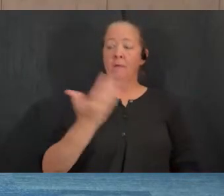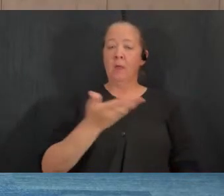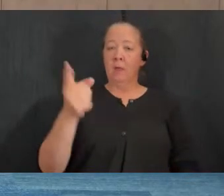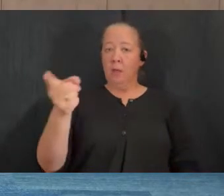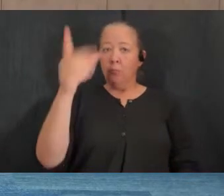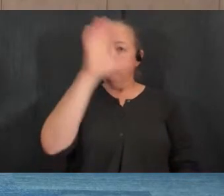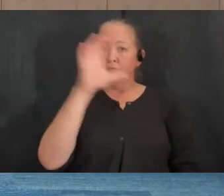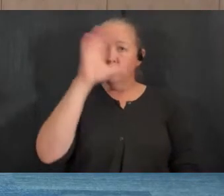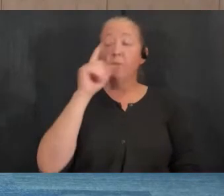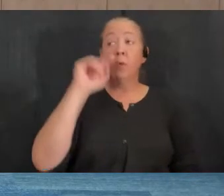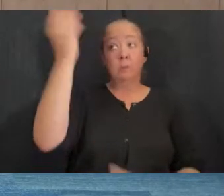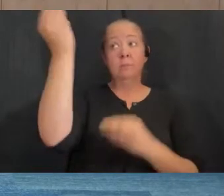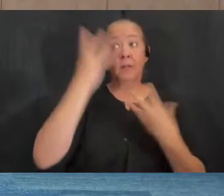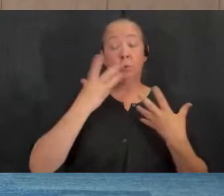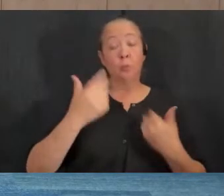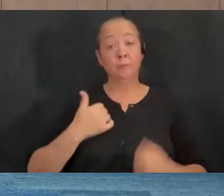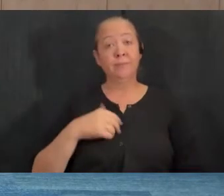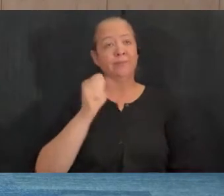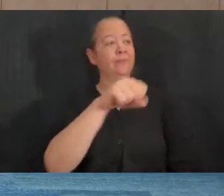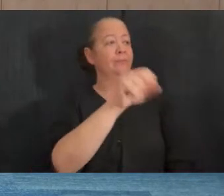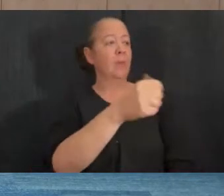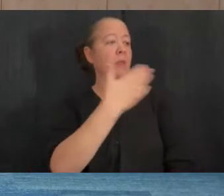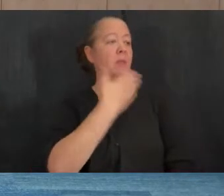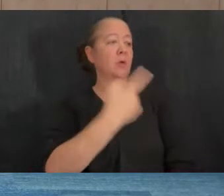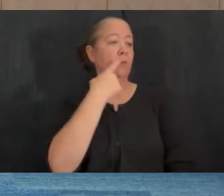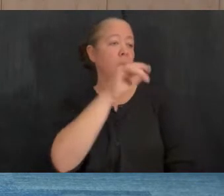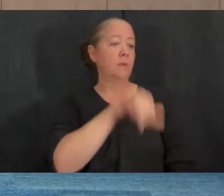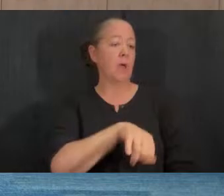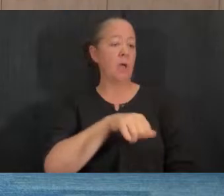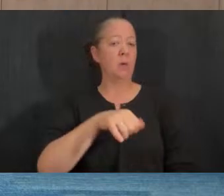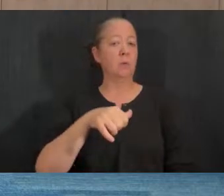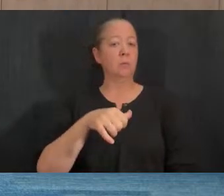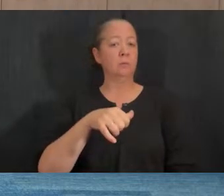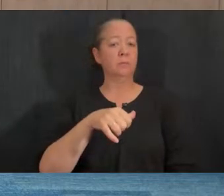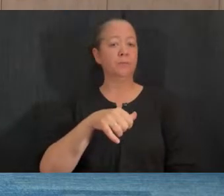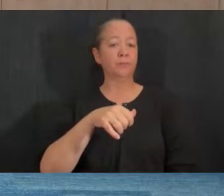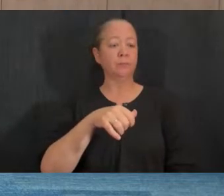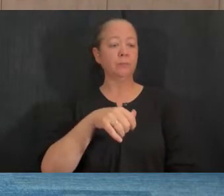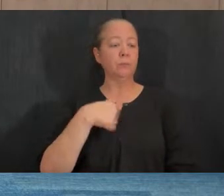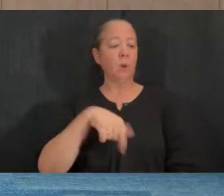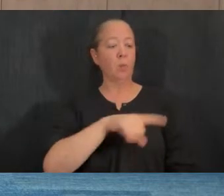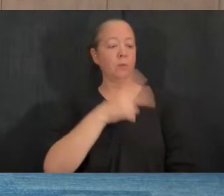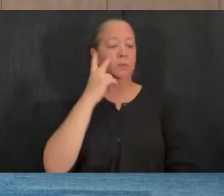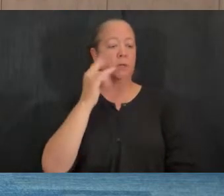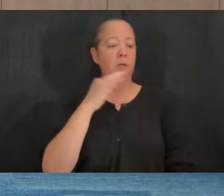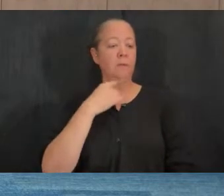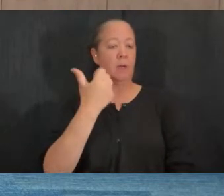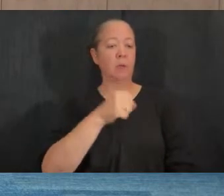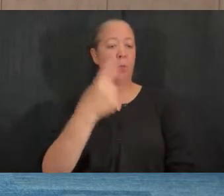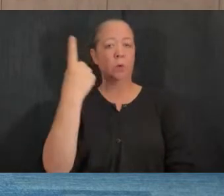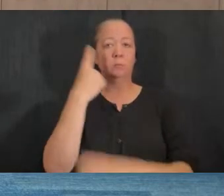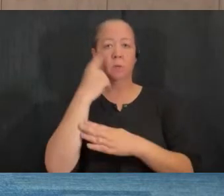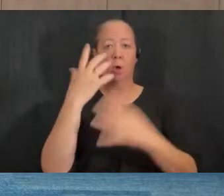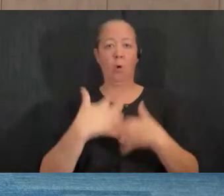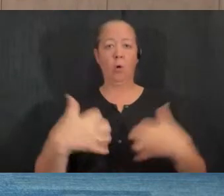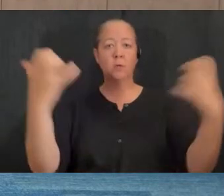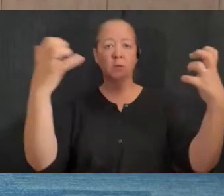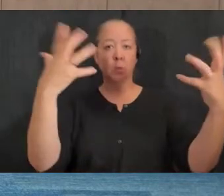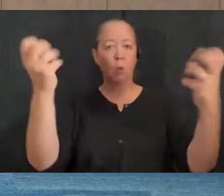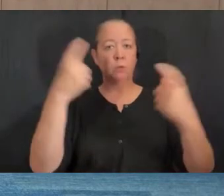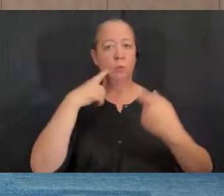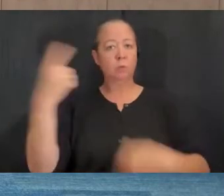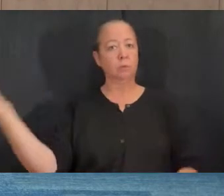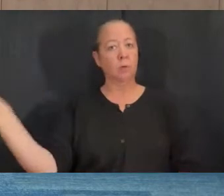Do you want to have a seat, and then we'll see if anyone on the audience would like to Sure. come up and speak